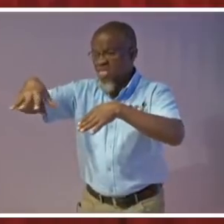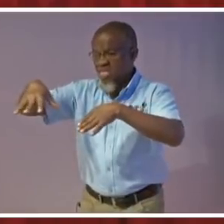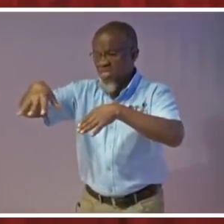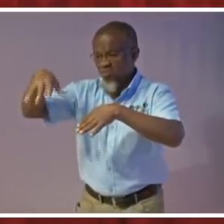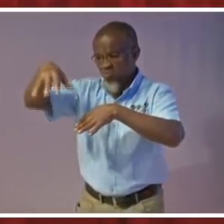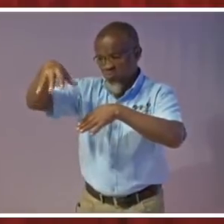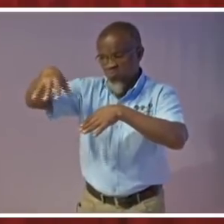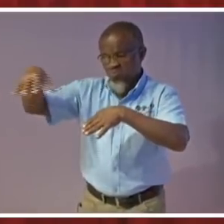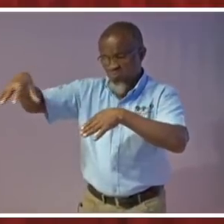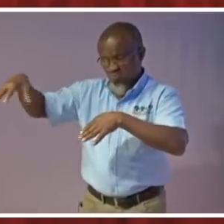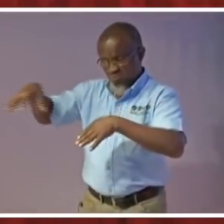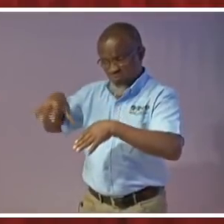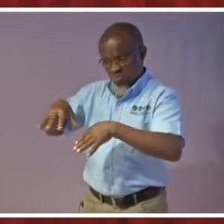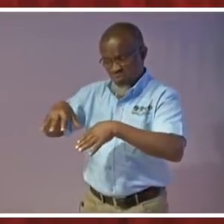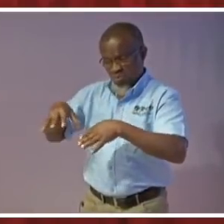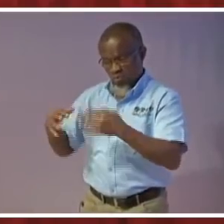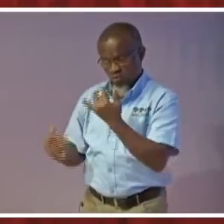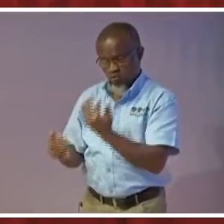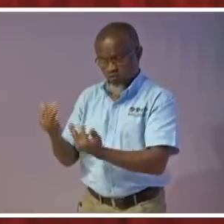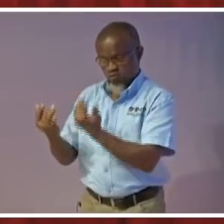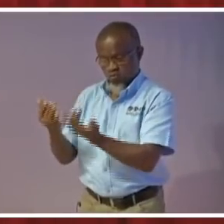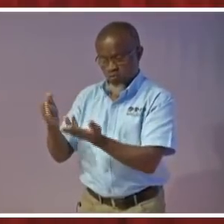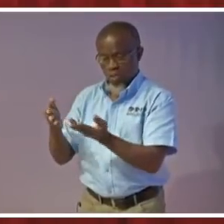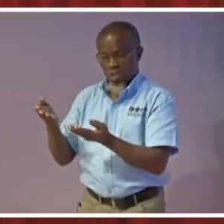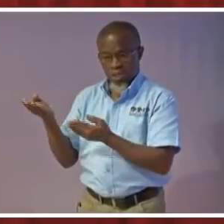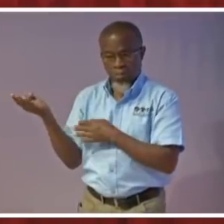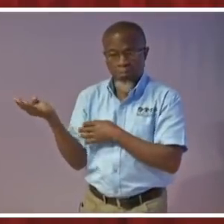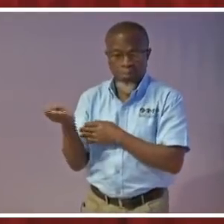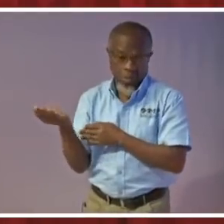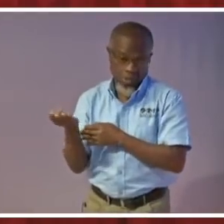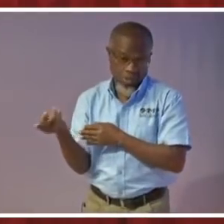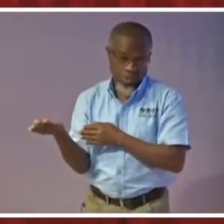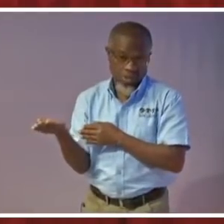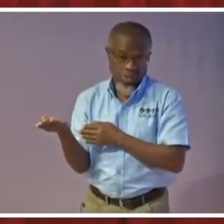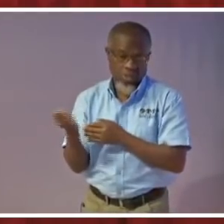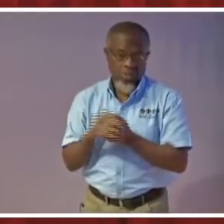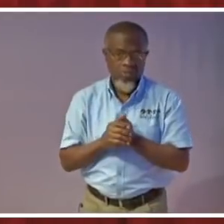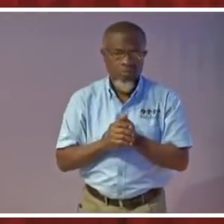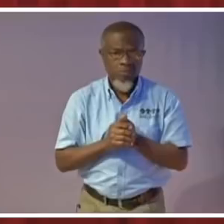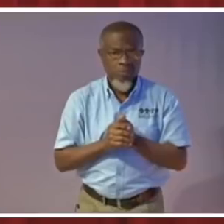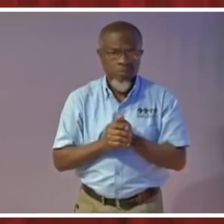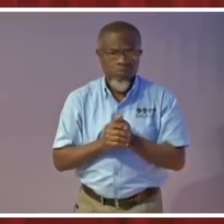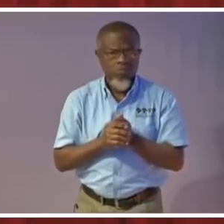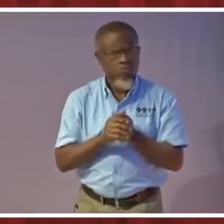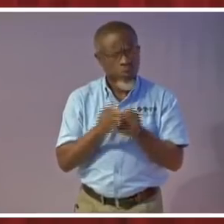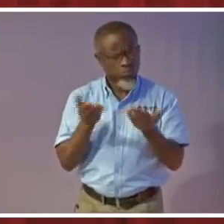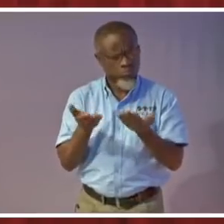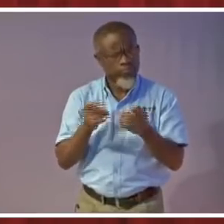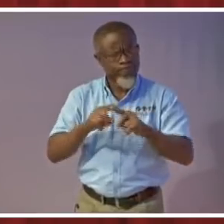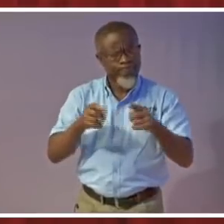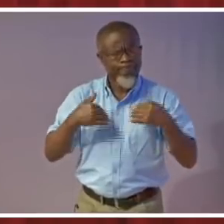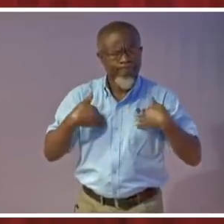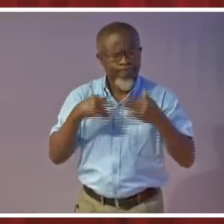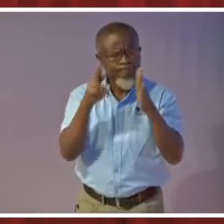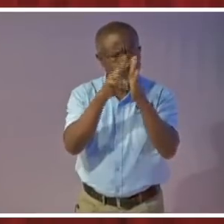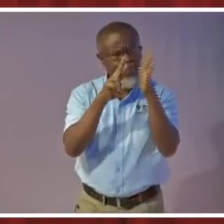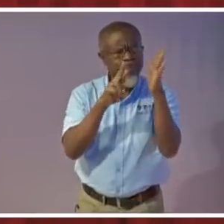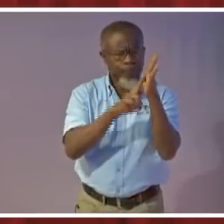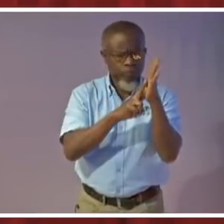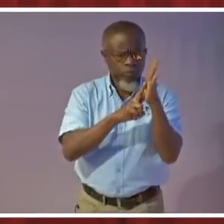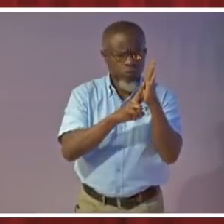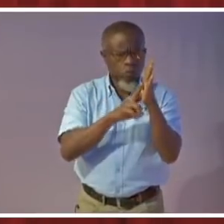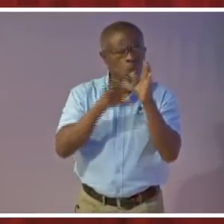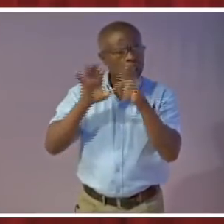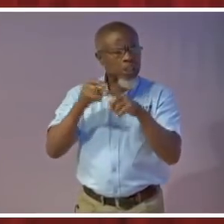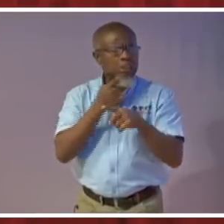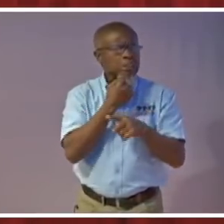raised. We know this is tied to government and health regulation and policy. What kind of update can you give to that community on that issue?